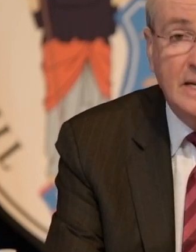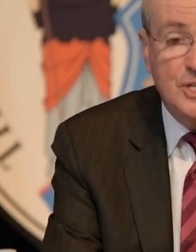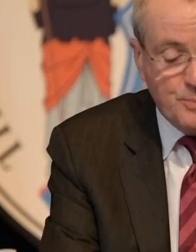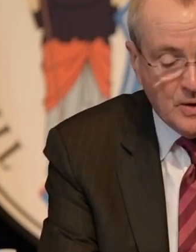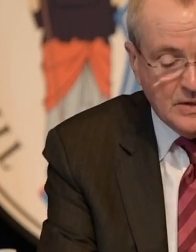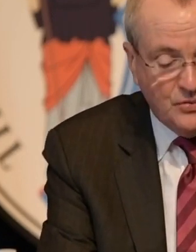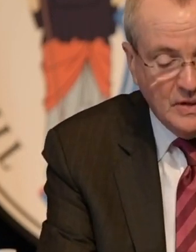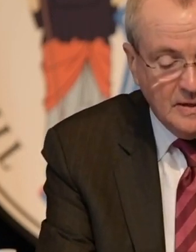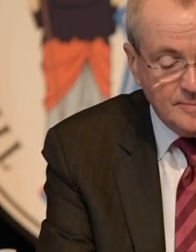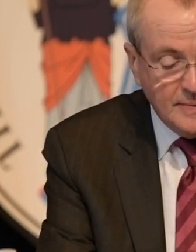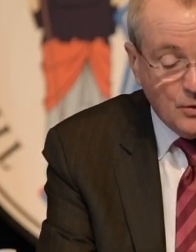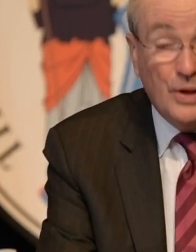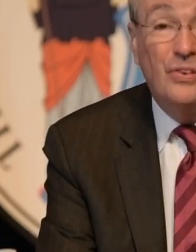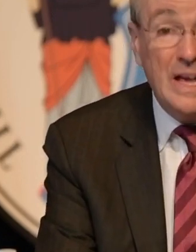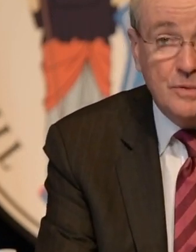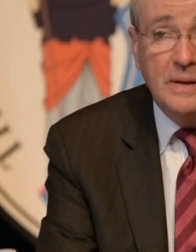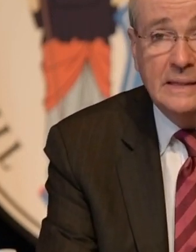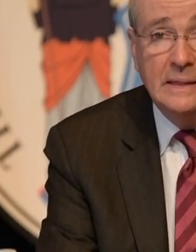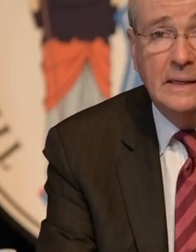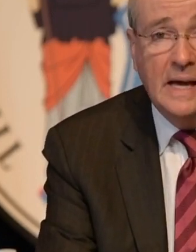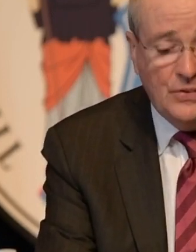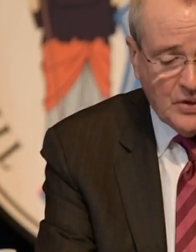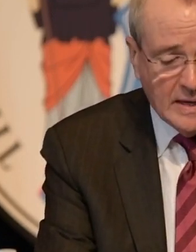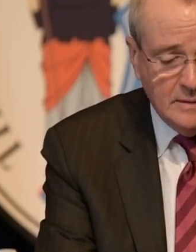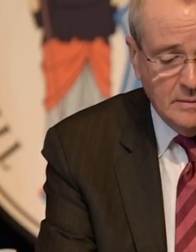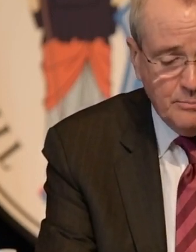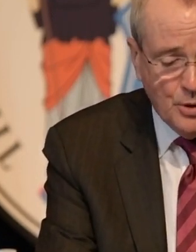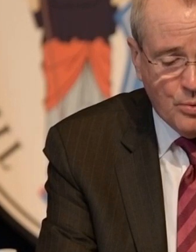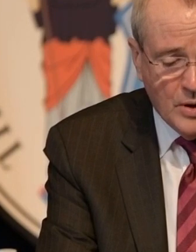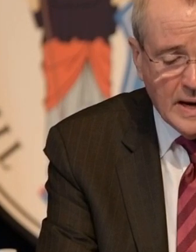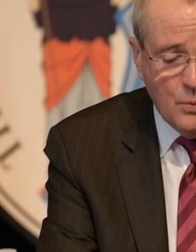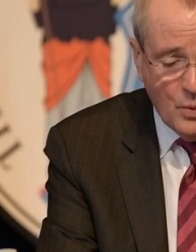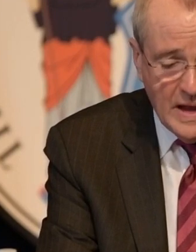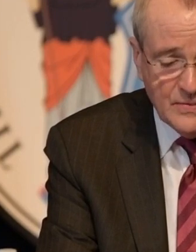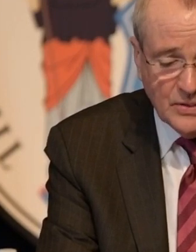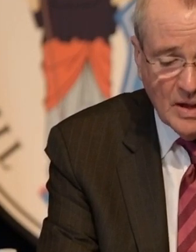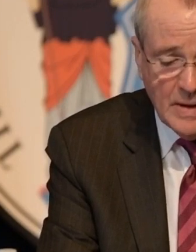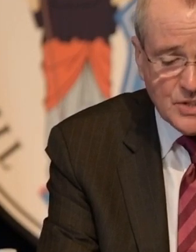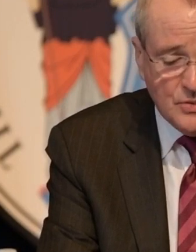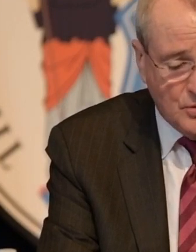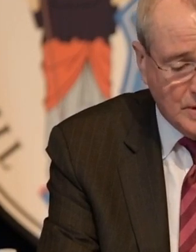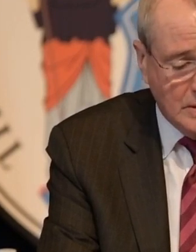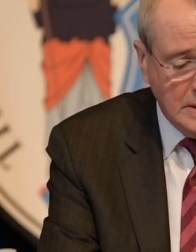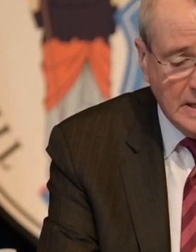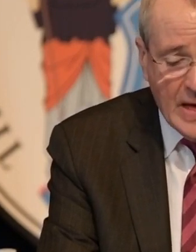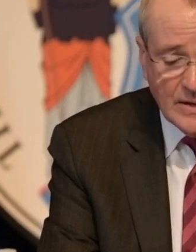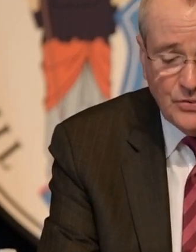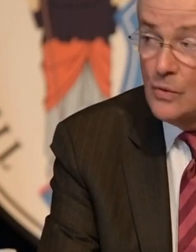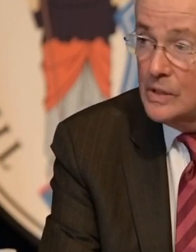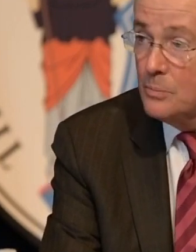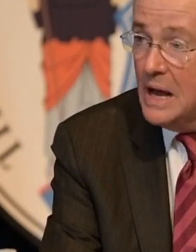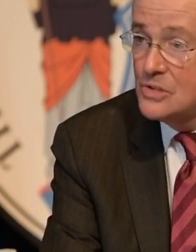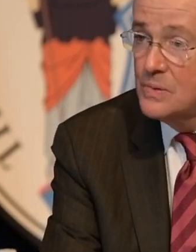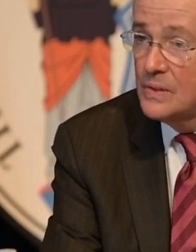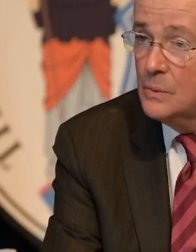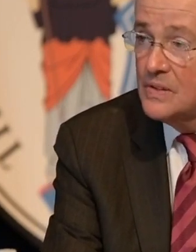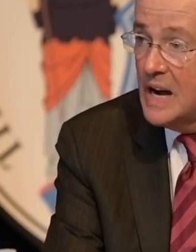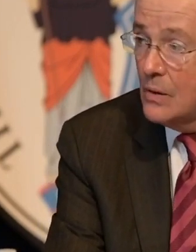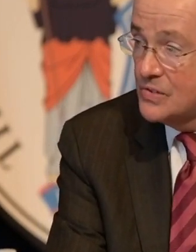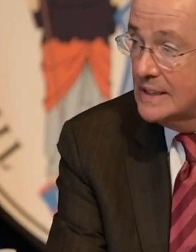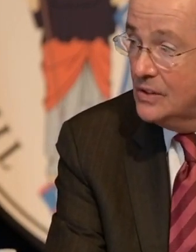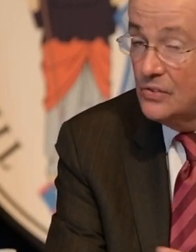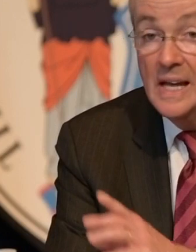not experience or exacerbate a second boomerang wave. And as I mentioned earlier, That is a real possibility